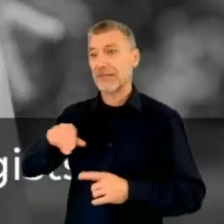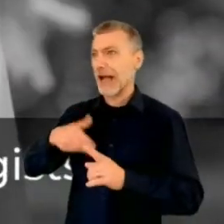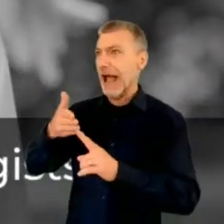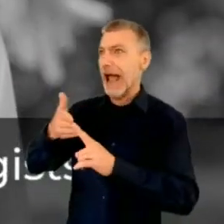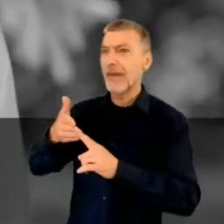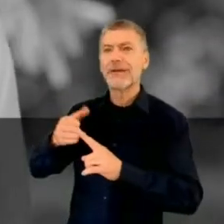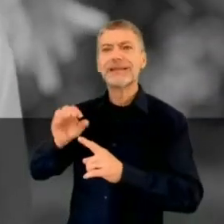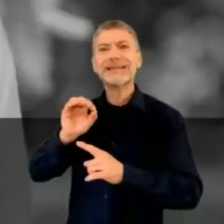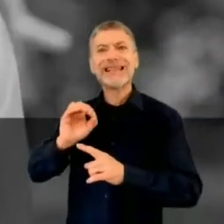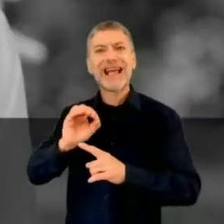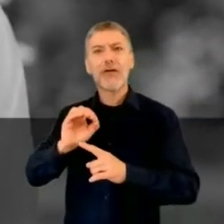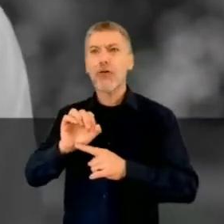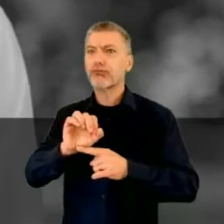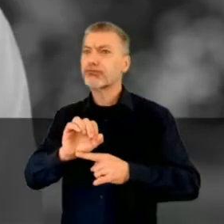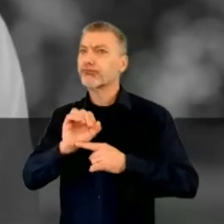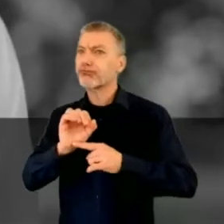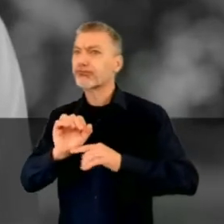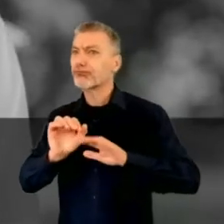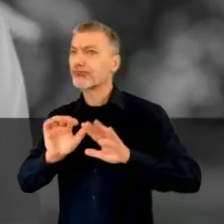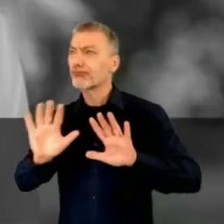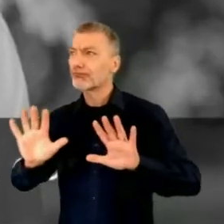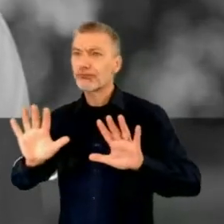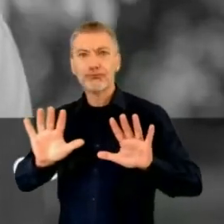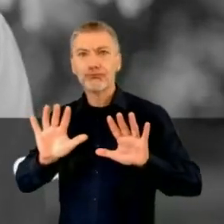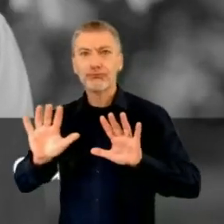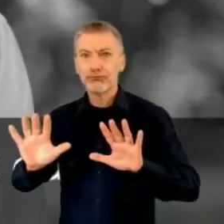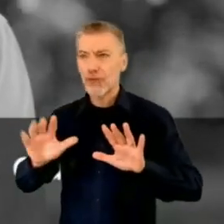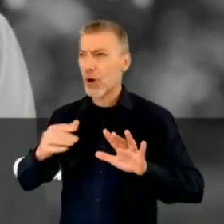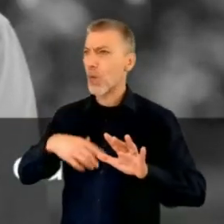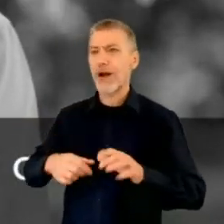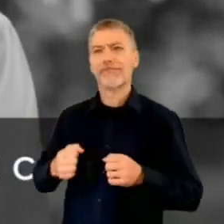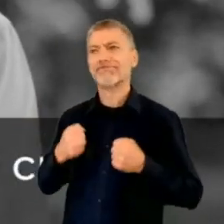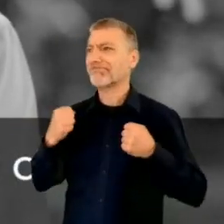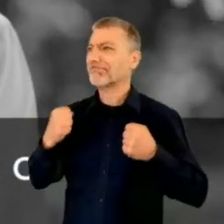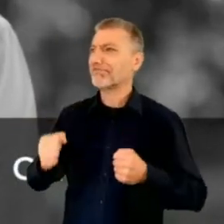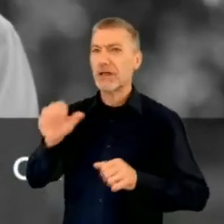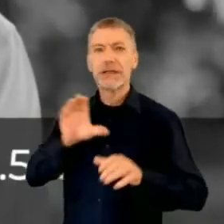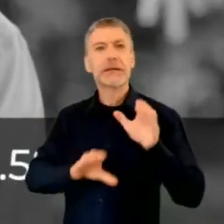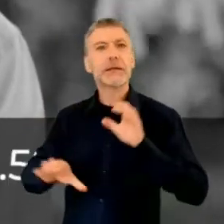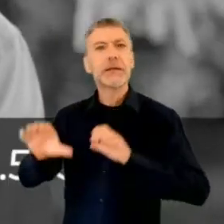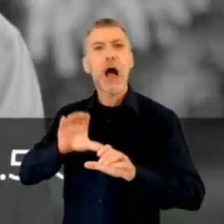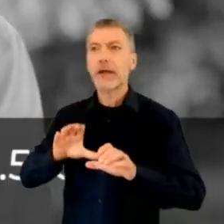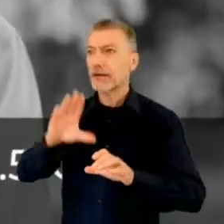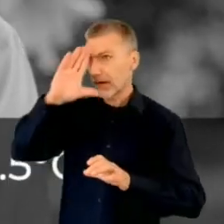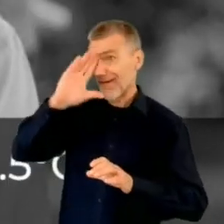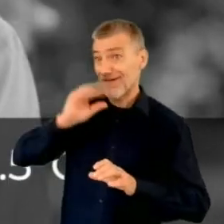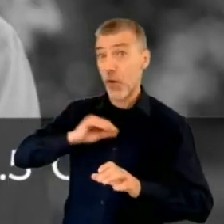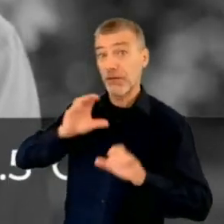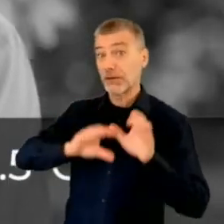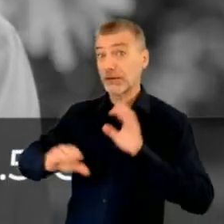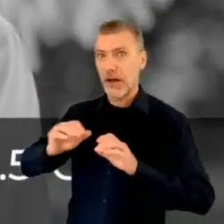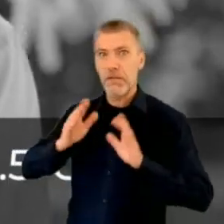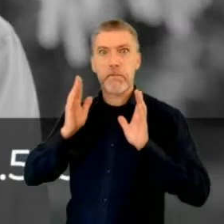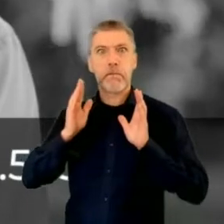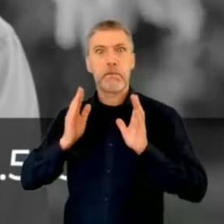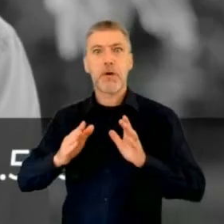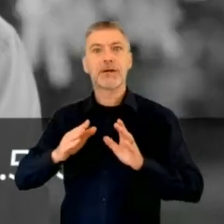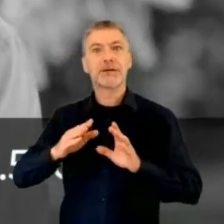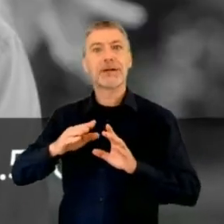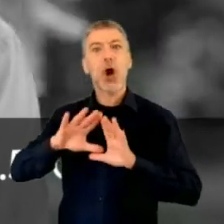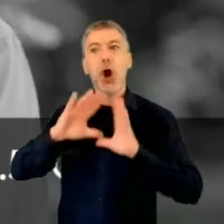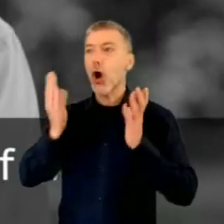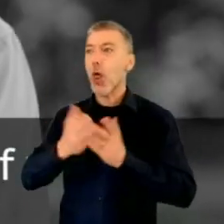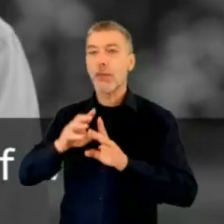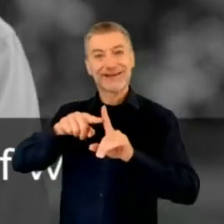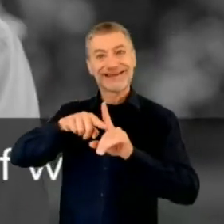and technologists, we live by science. And the science tells us that we must curb global temperature rise to 1.5